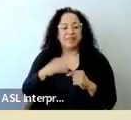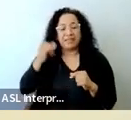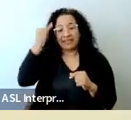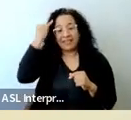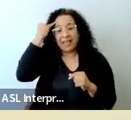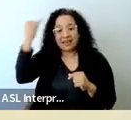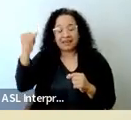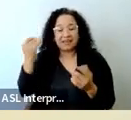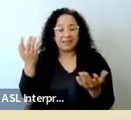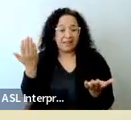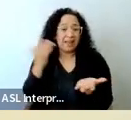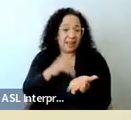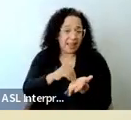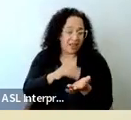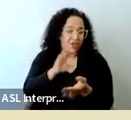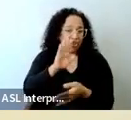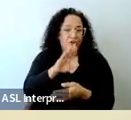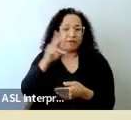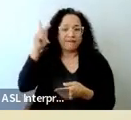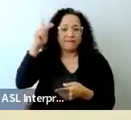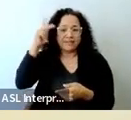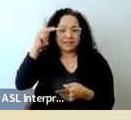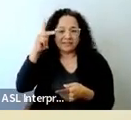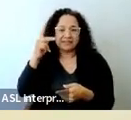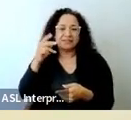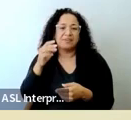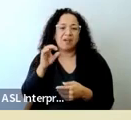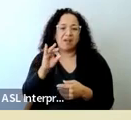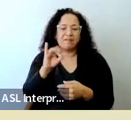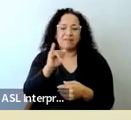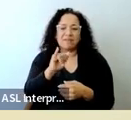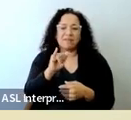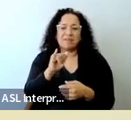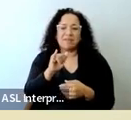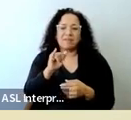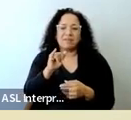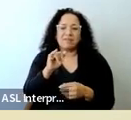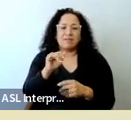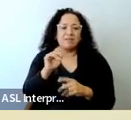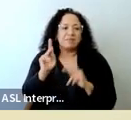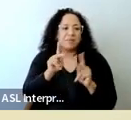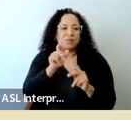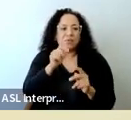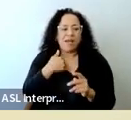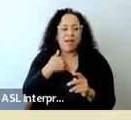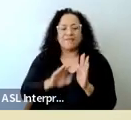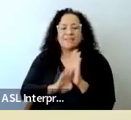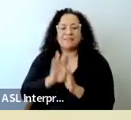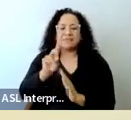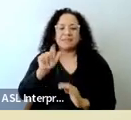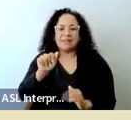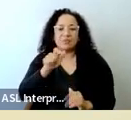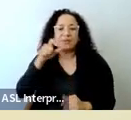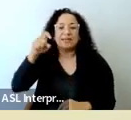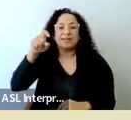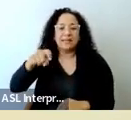again, looking at the philosophy and the nuts and bolts, that folks with developmental disabilities who need public support to